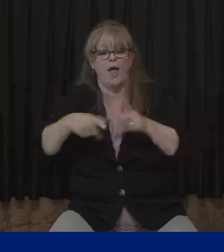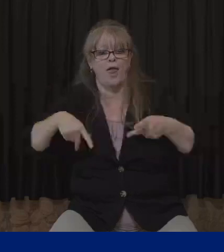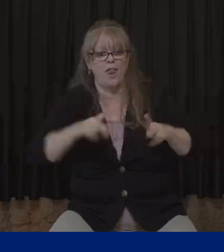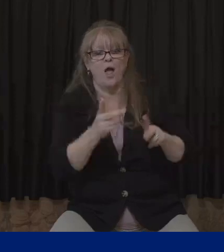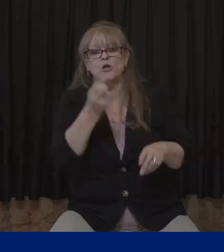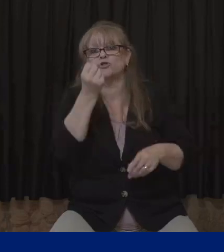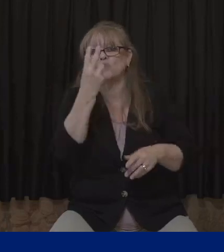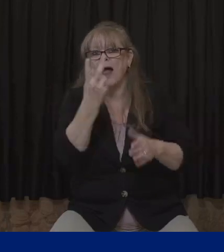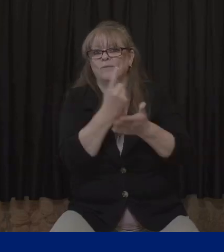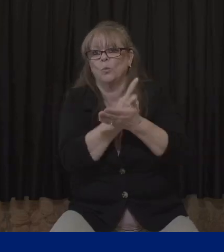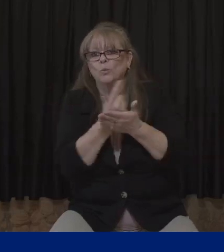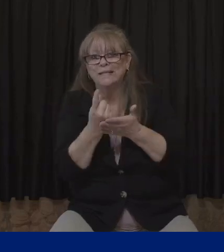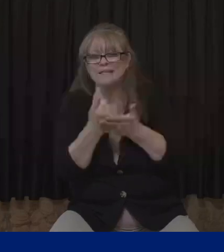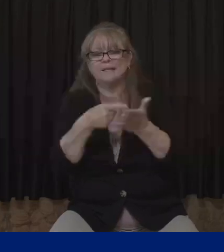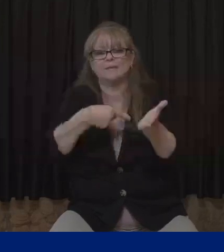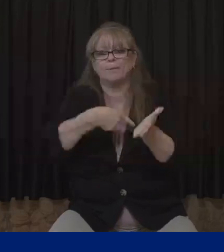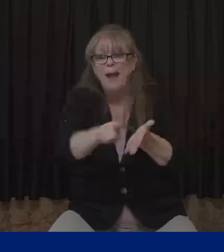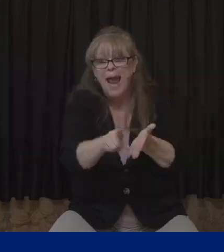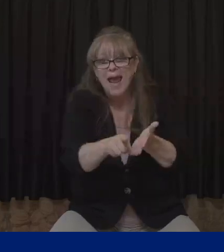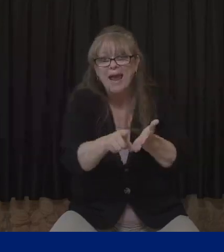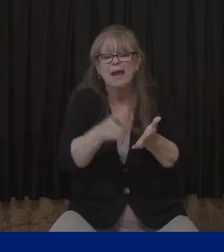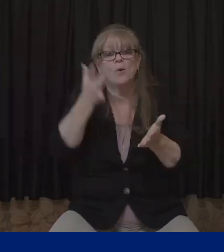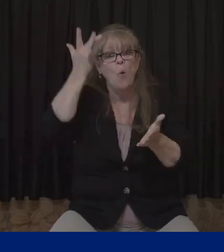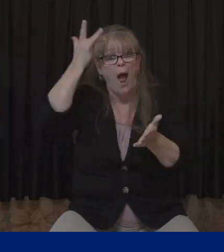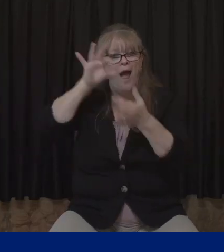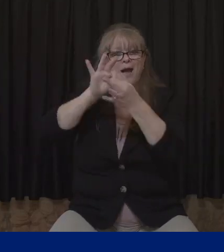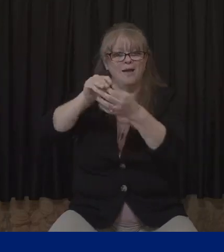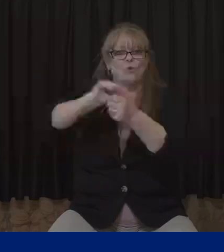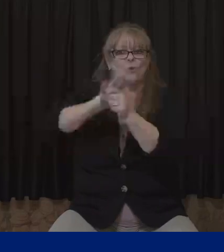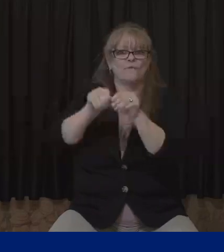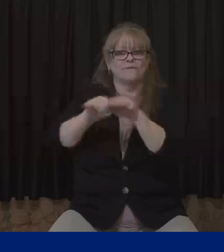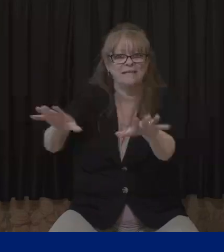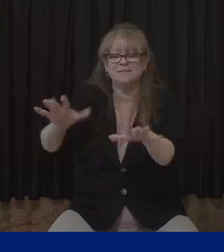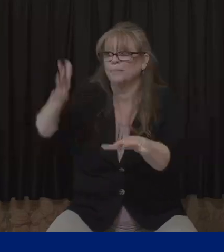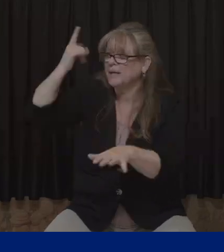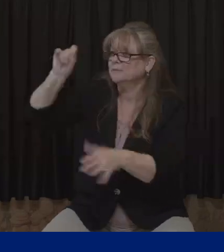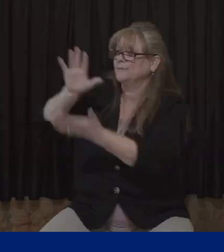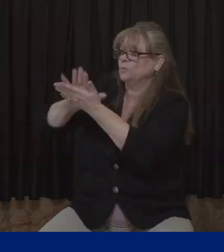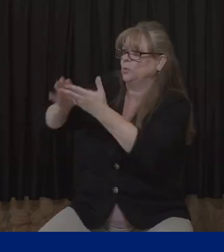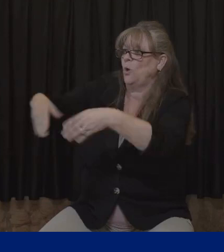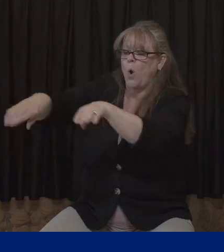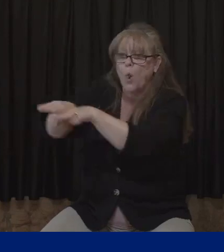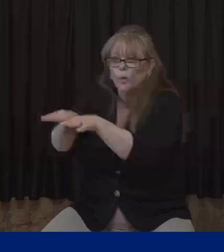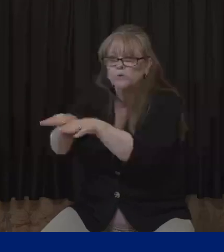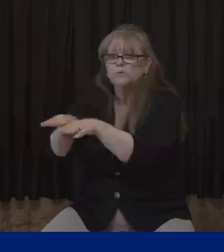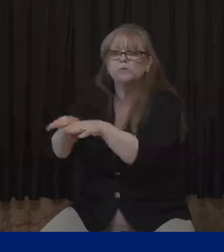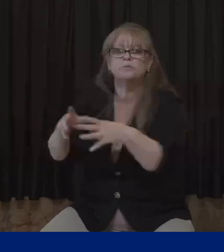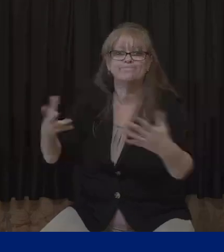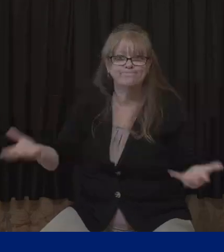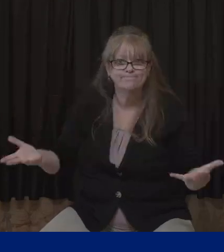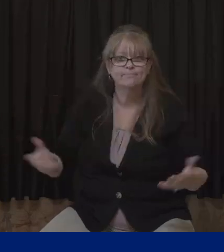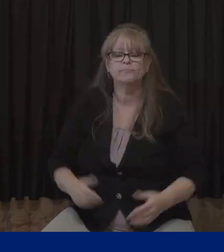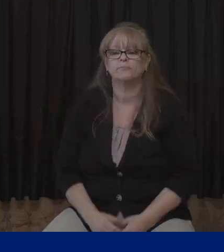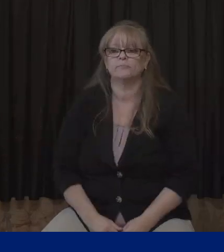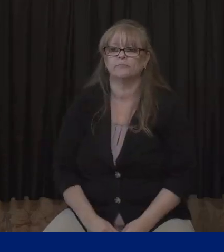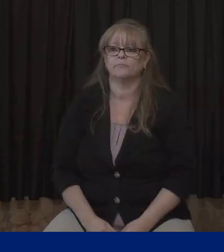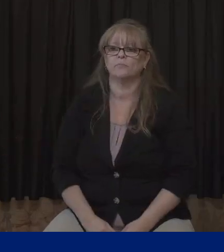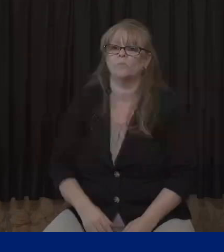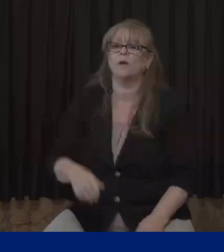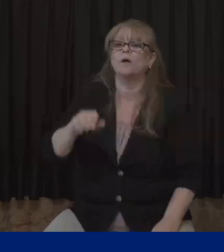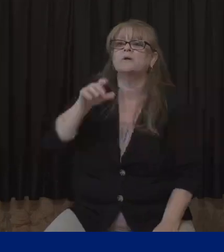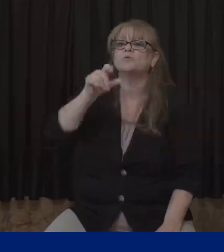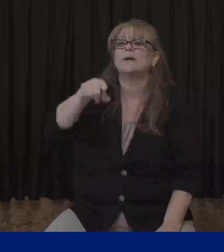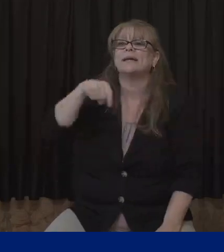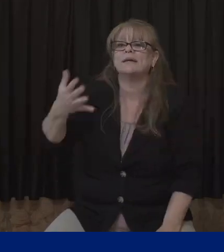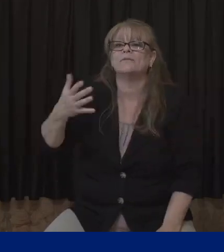needs due to coronavirus-related closure of a school or childcare establishment. And the CARES Act also provides unemployment benefits